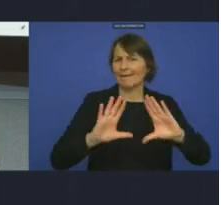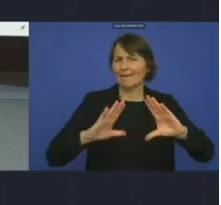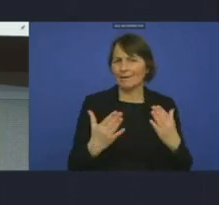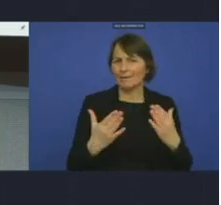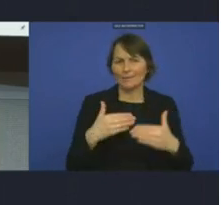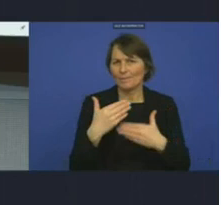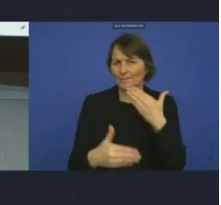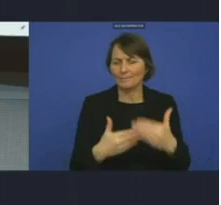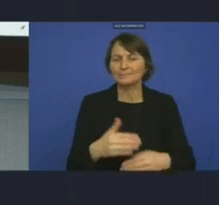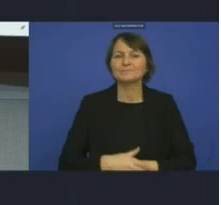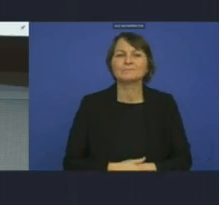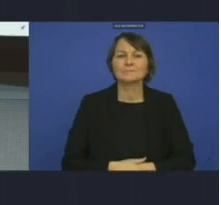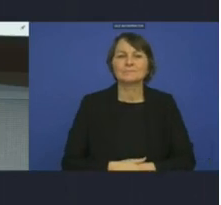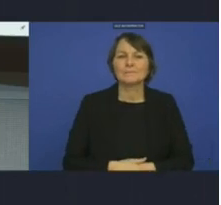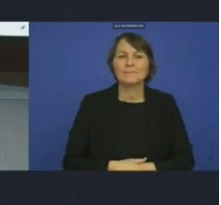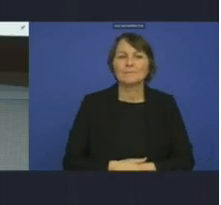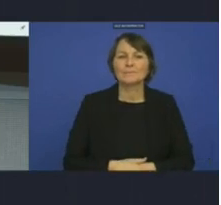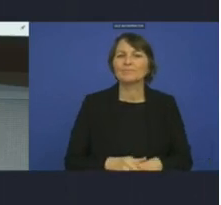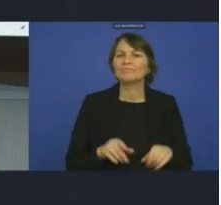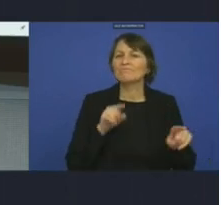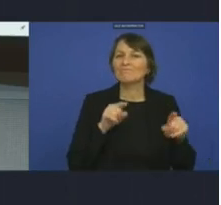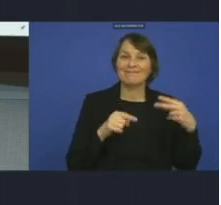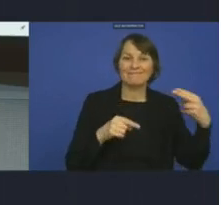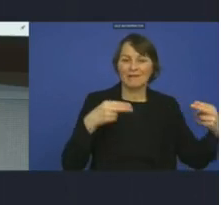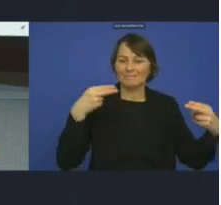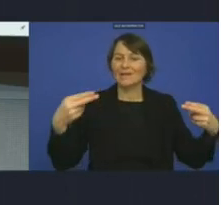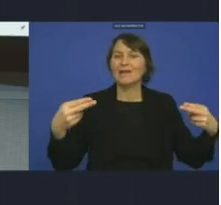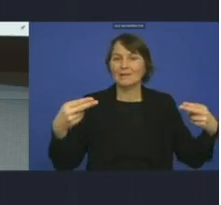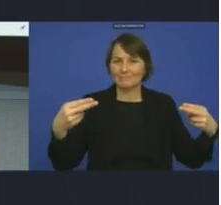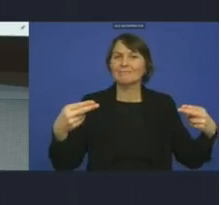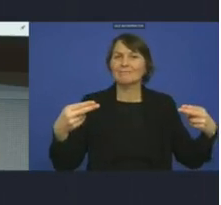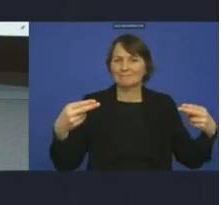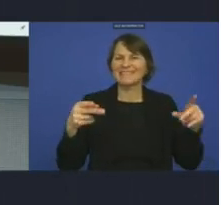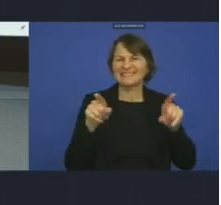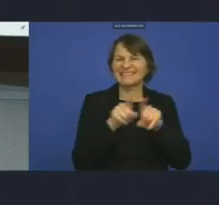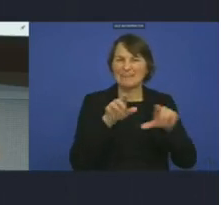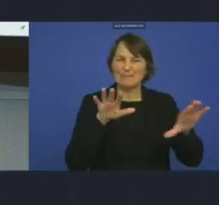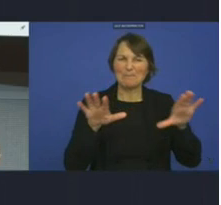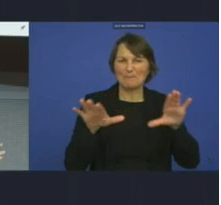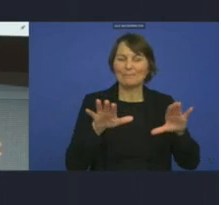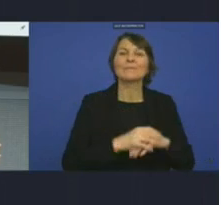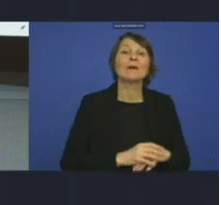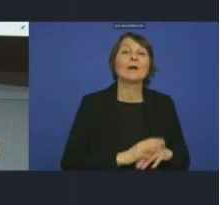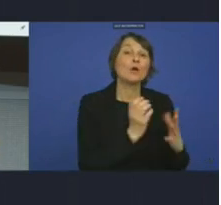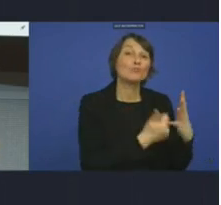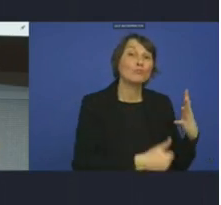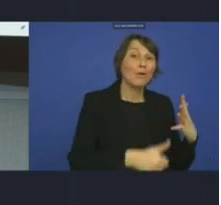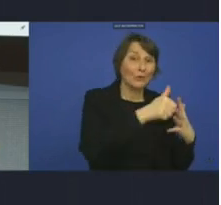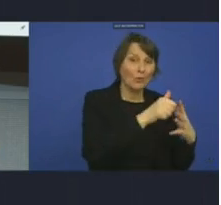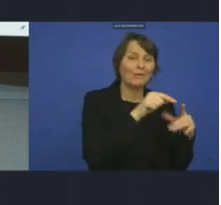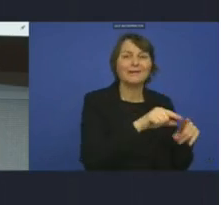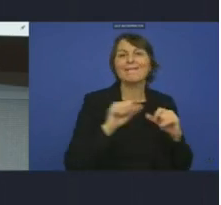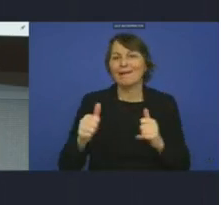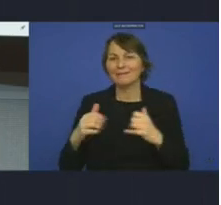very similar names. So the priority promotion of healthy lifestyles and the healthy lifestyle for all, they have similar names,